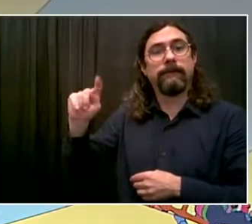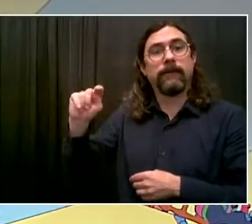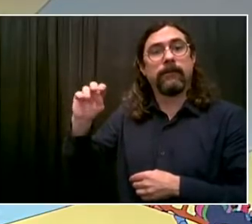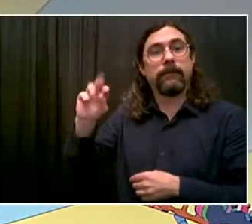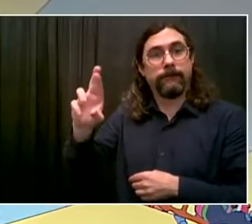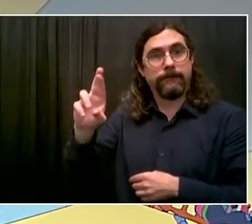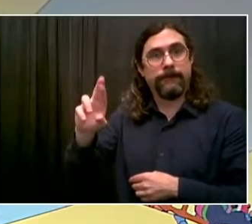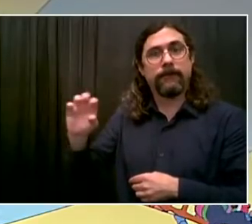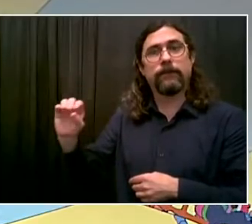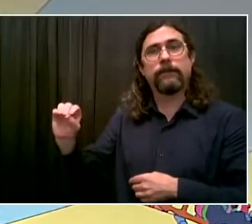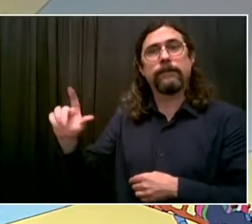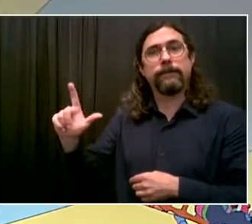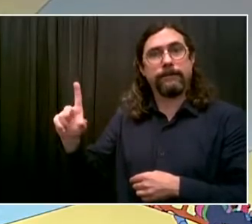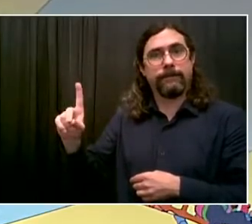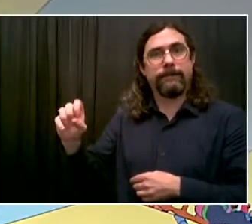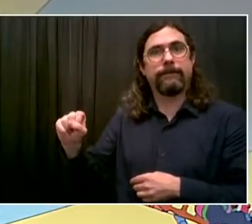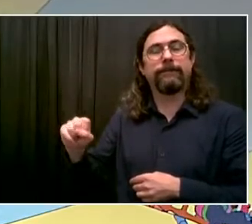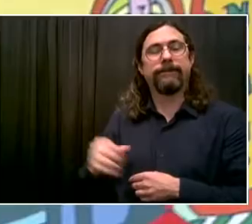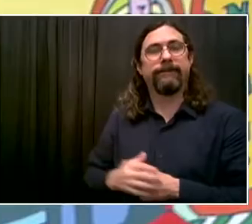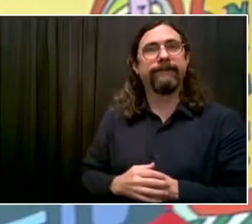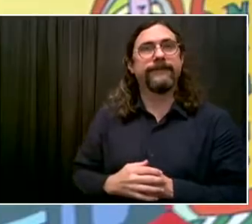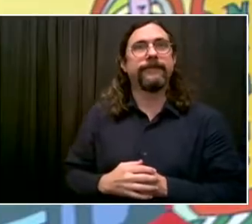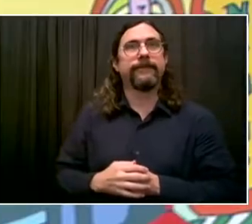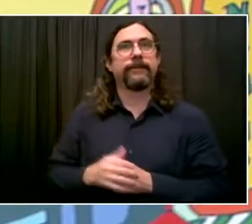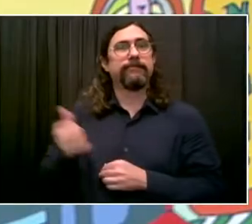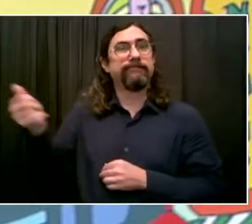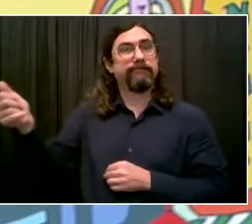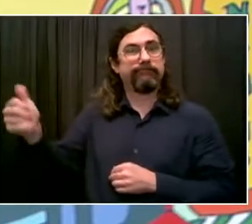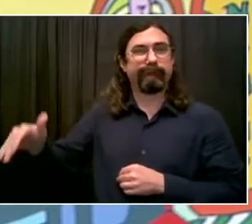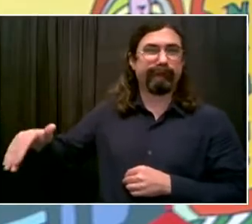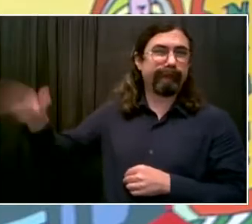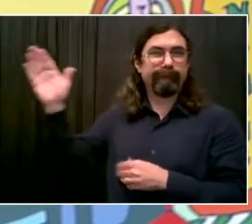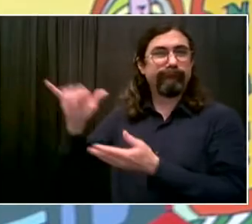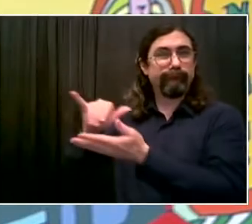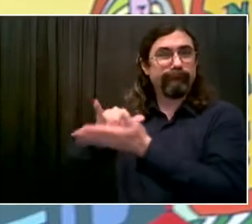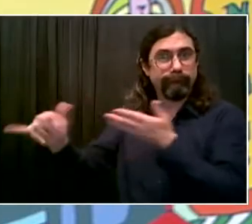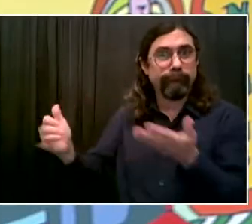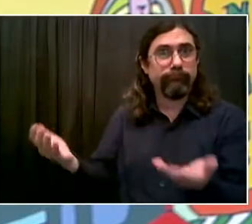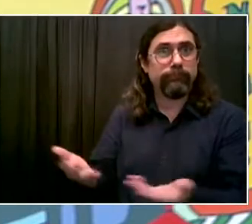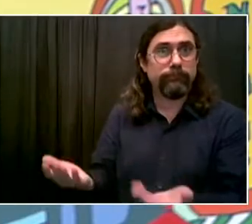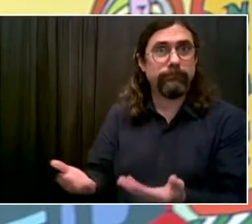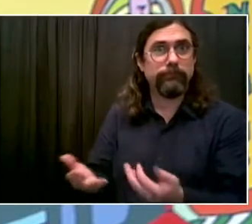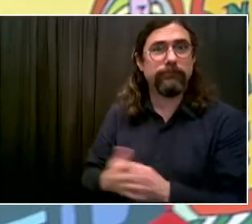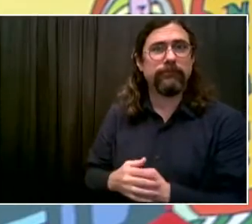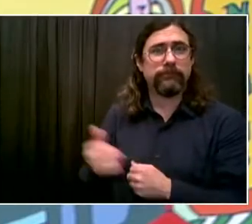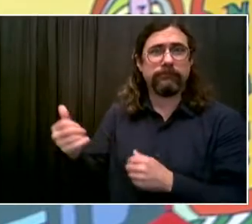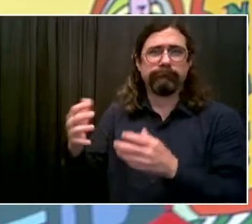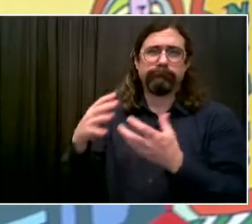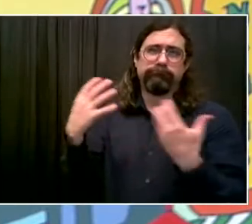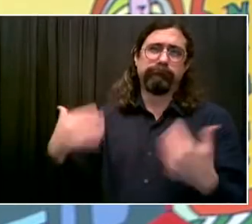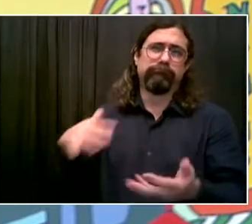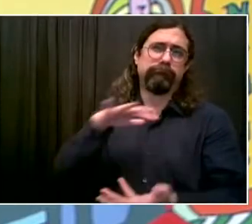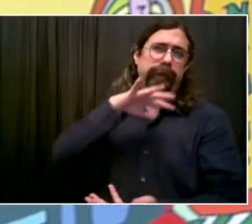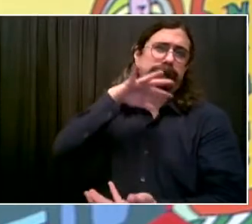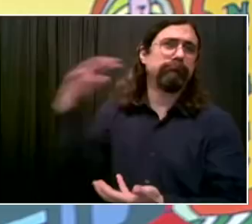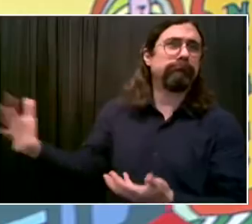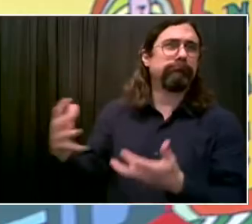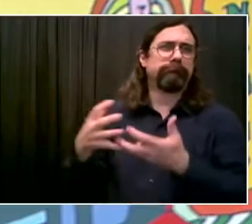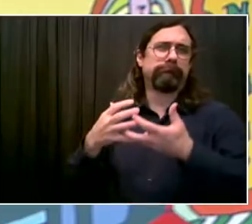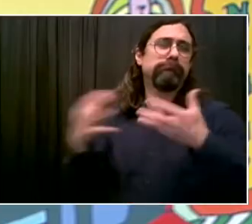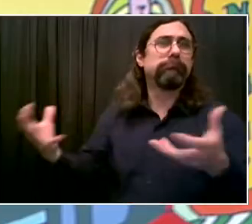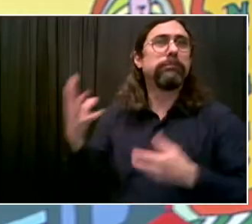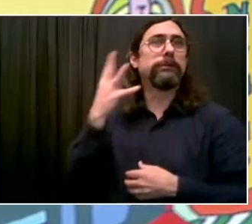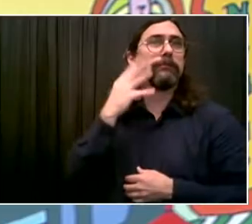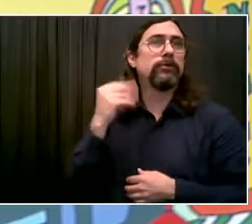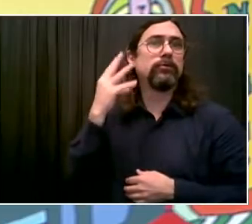city, doing this crucial work, helped us to improve and reform our approach to contracting, helped open the door for